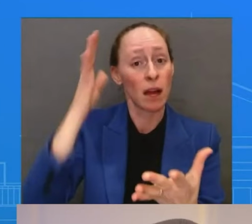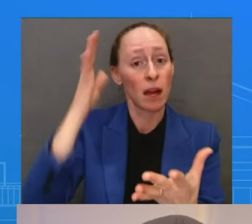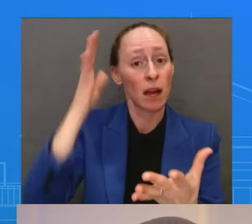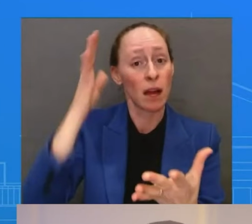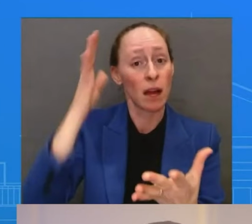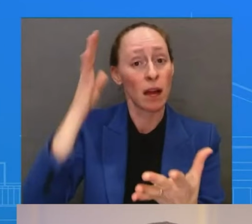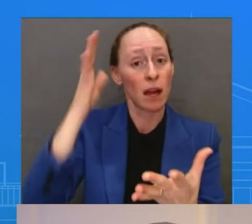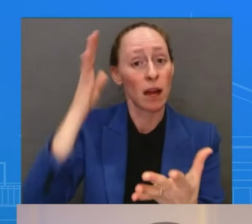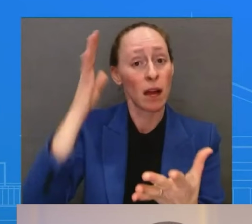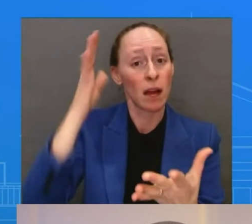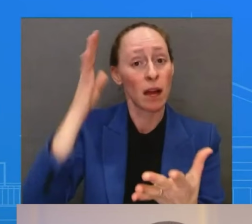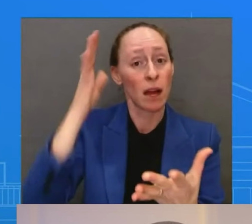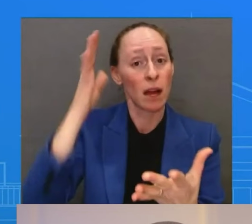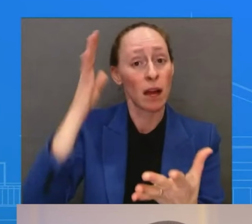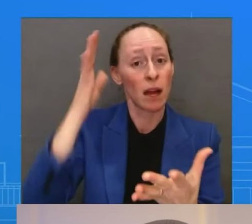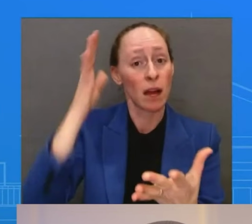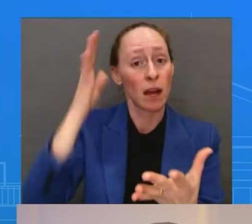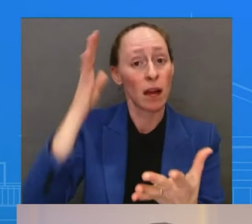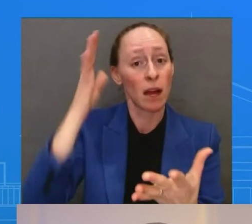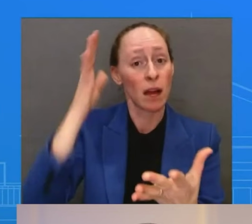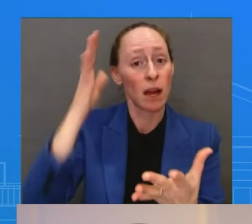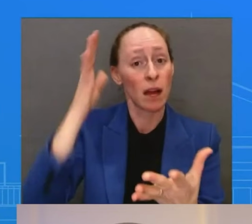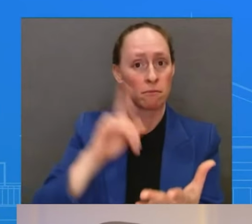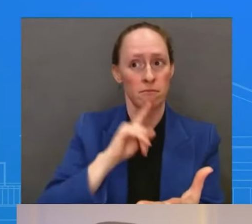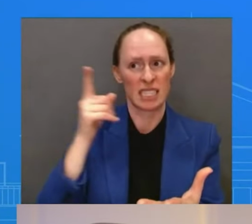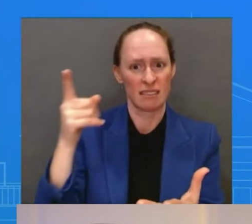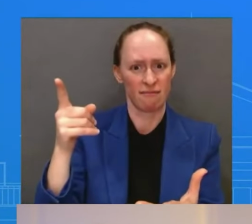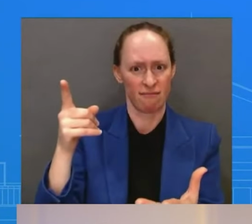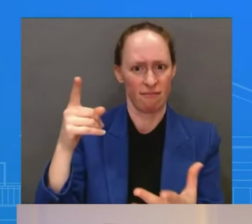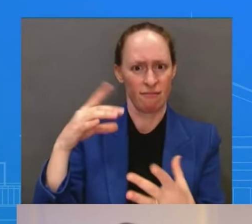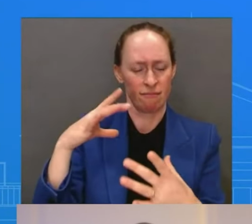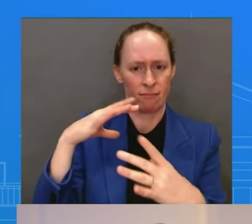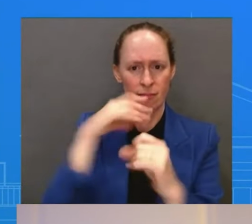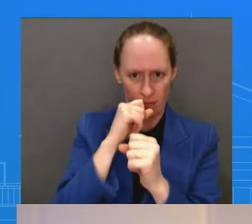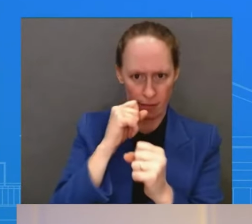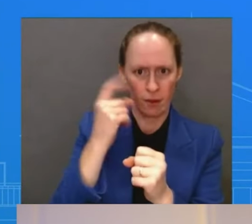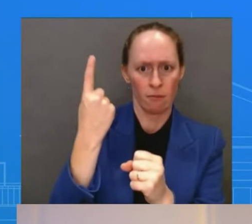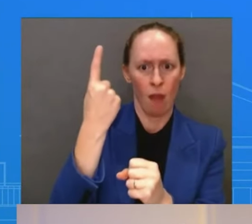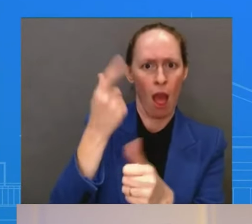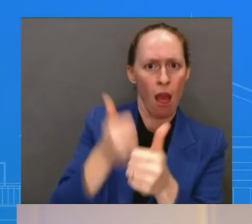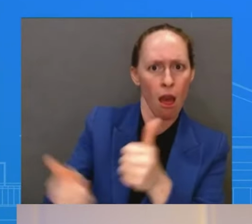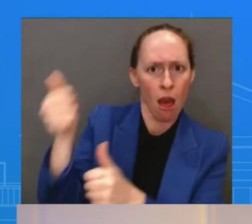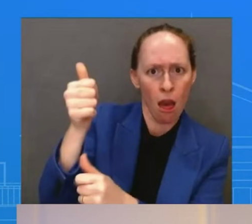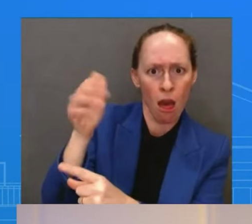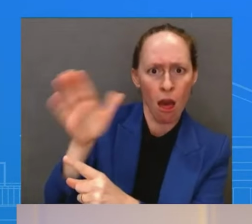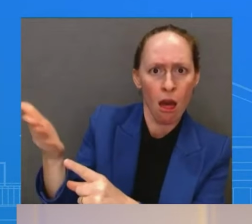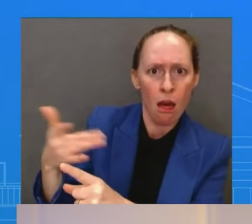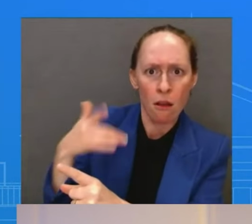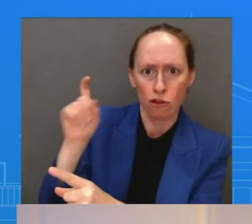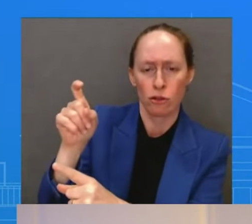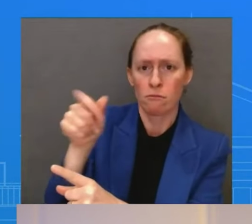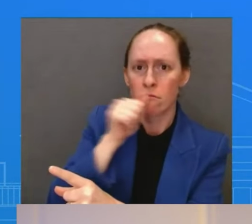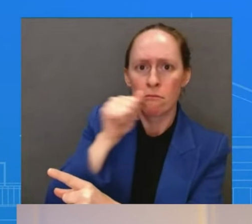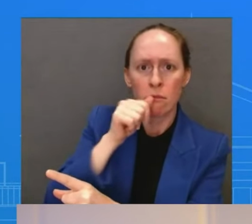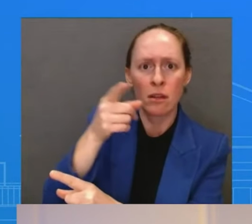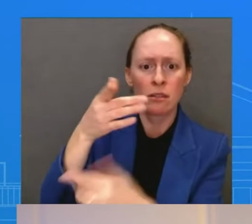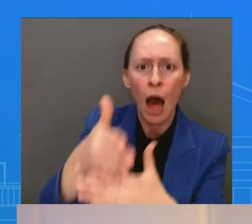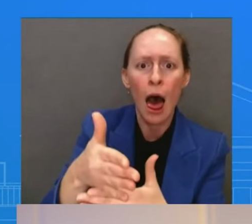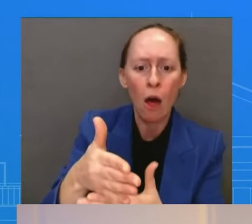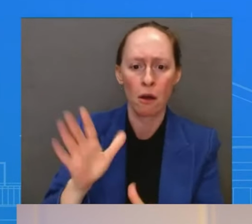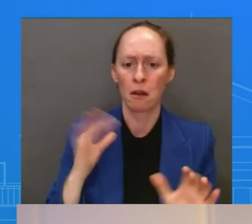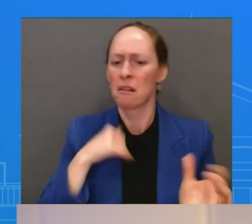gets a multitude of questions in here, and they're good questions. Jackie. Thank you, Karine. John, one quick one on the charter flights. Are those